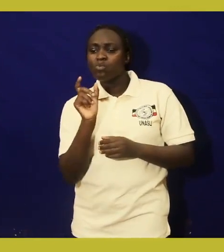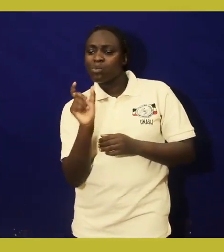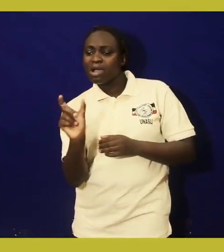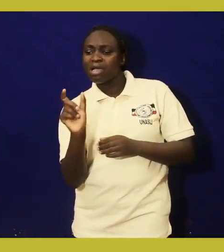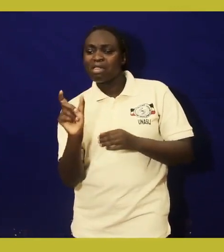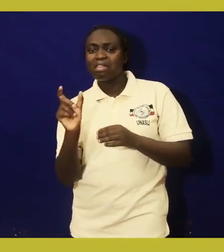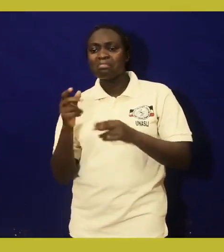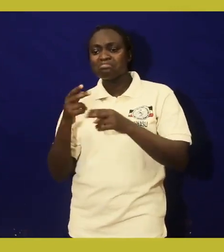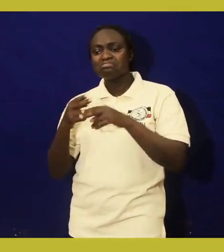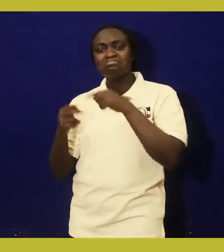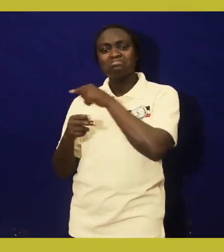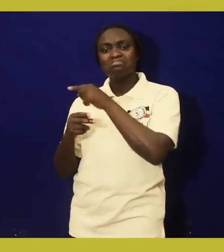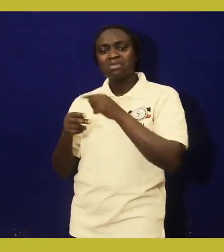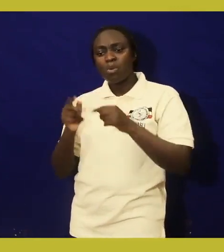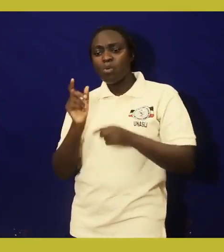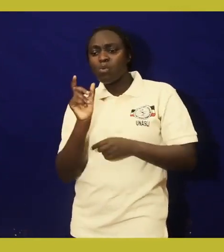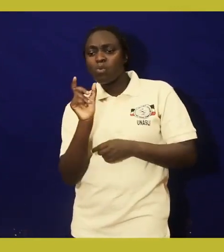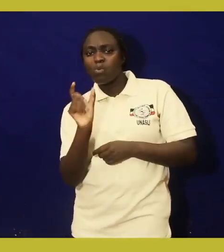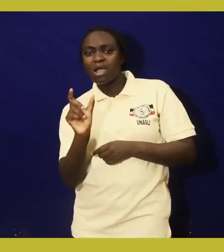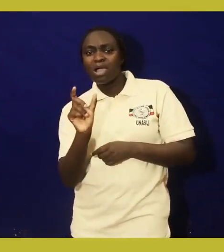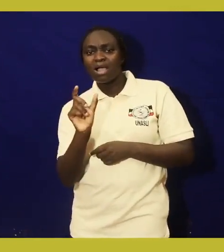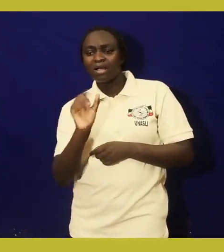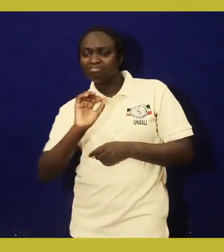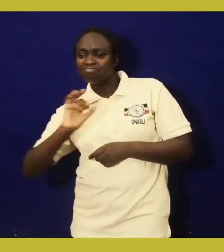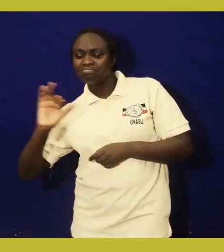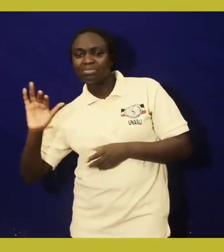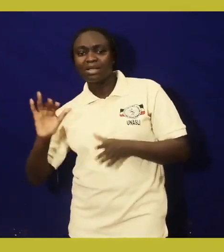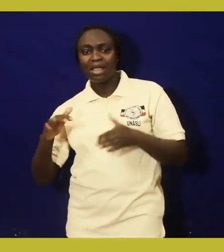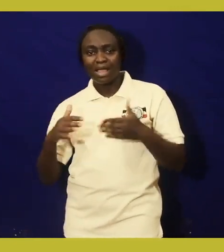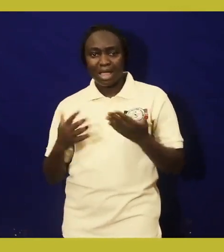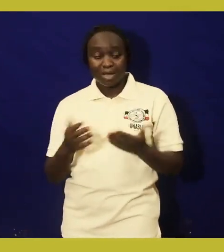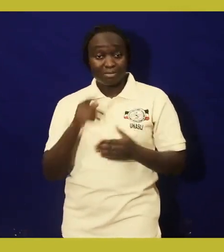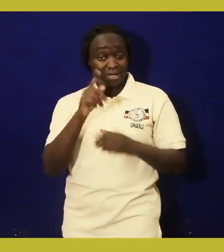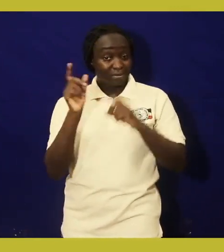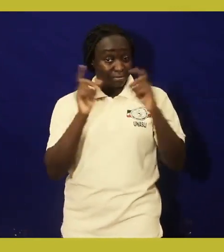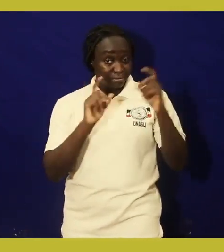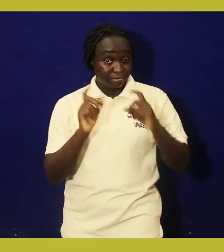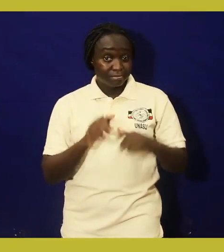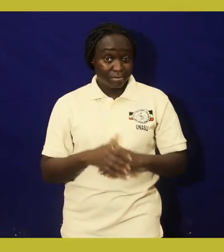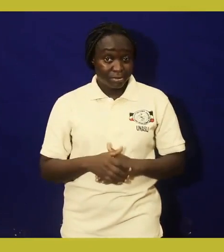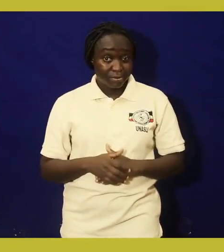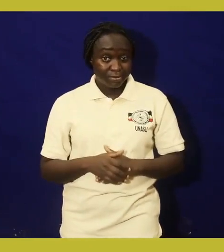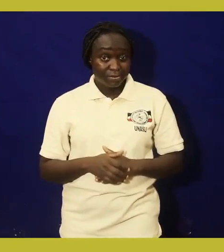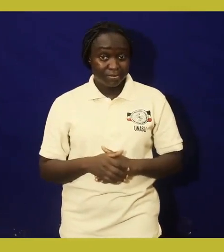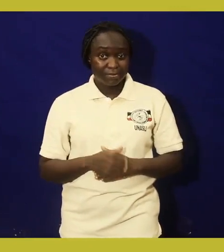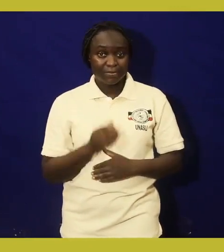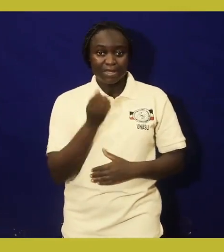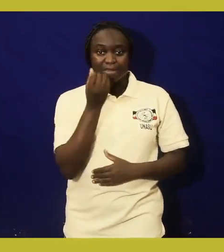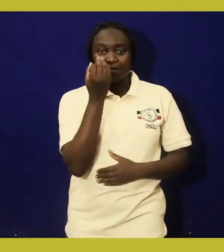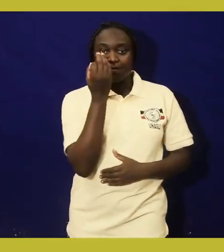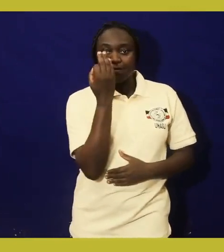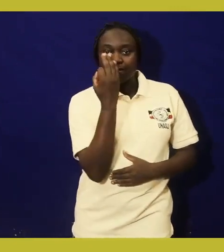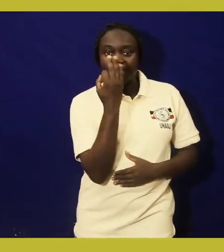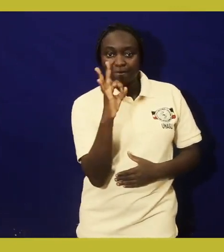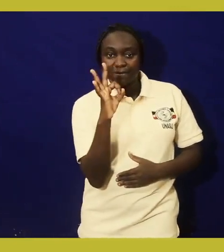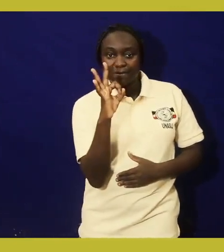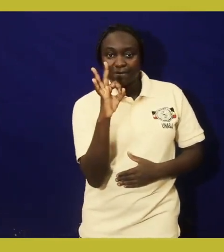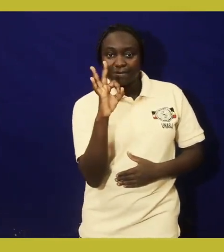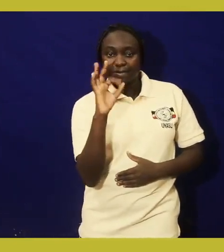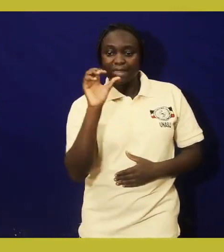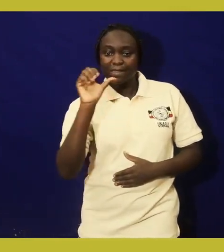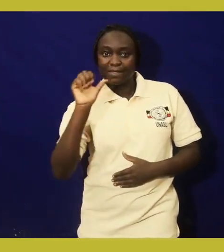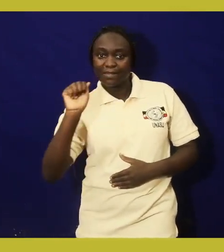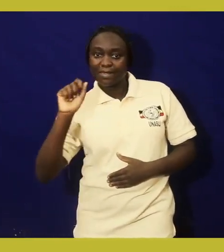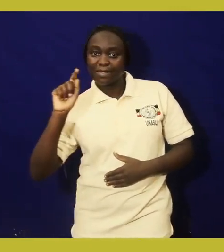I'm going to say that word and you listen carefully to the first sound of the word. Listen.